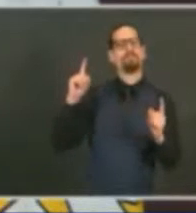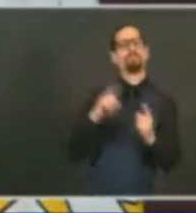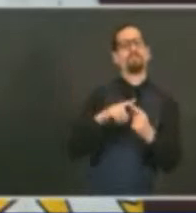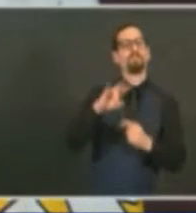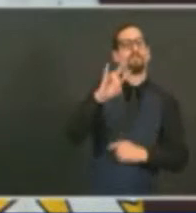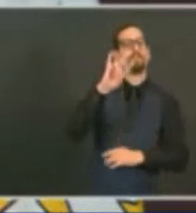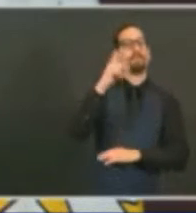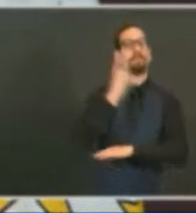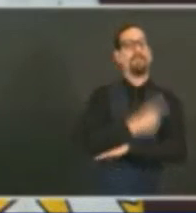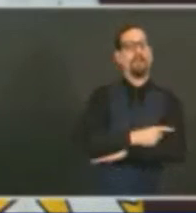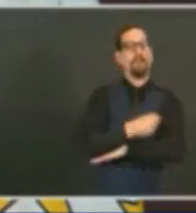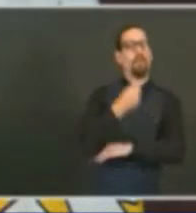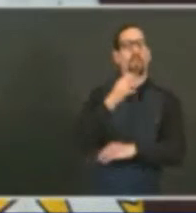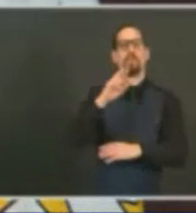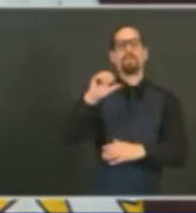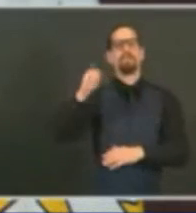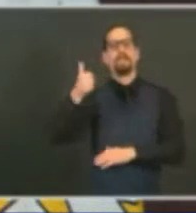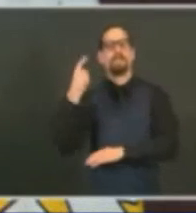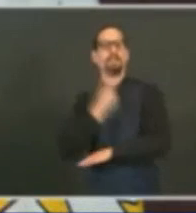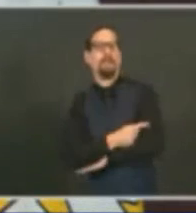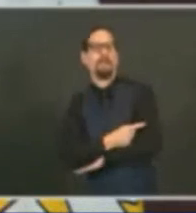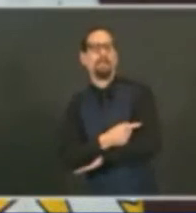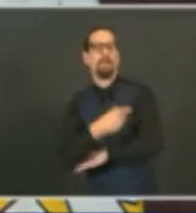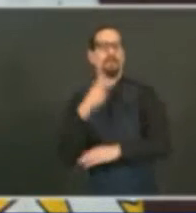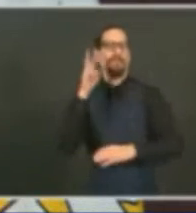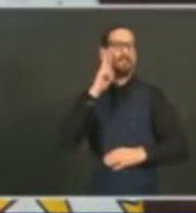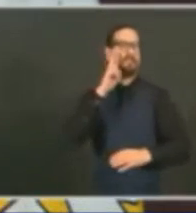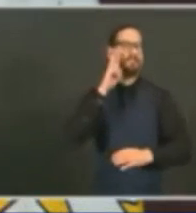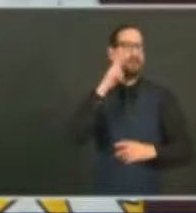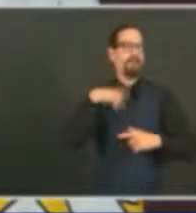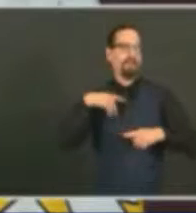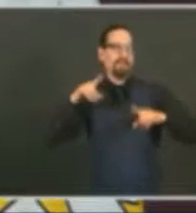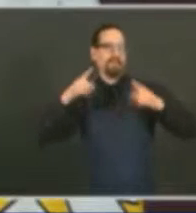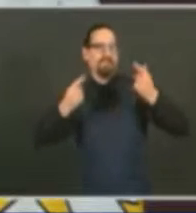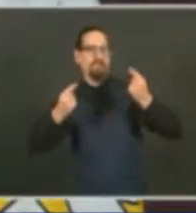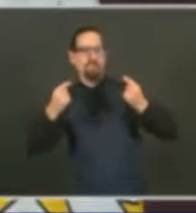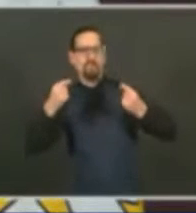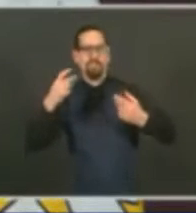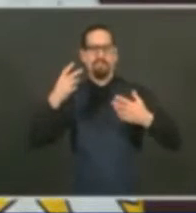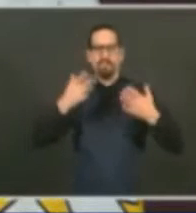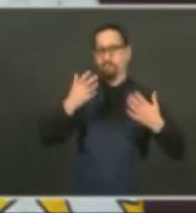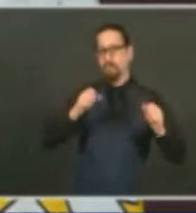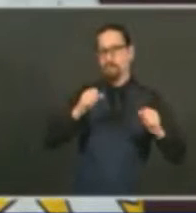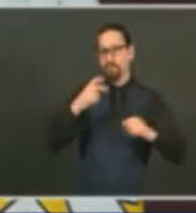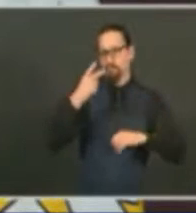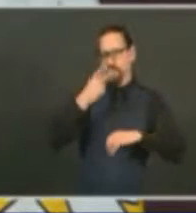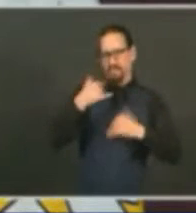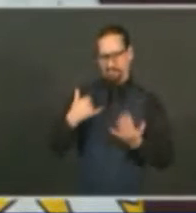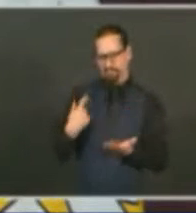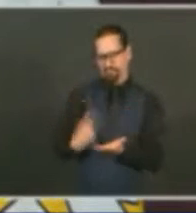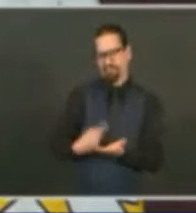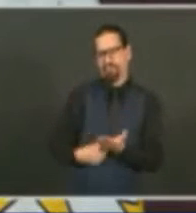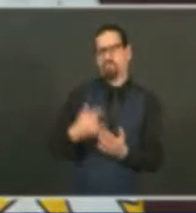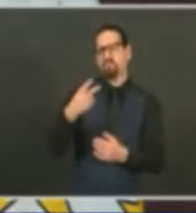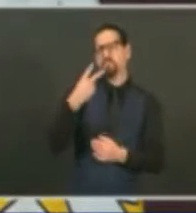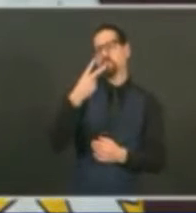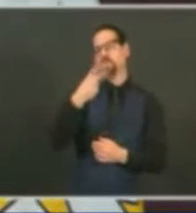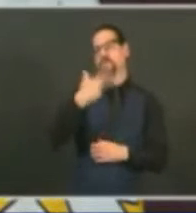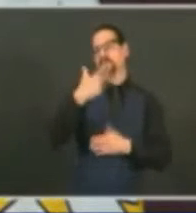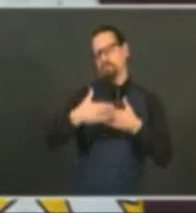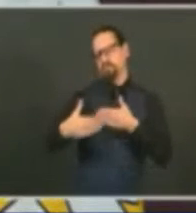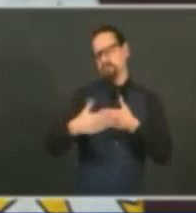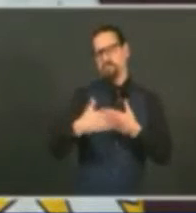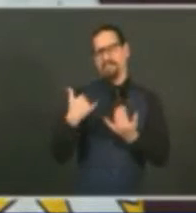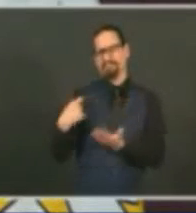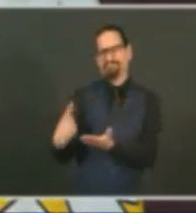10 days. So over the next few days, our team has already begun working on ways to apply this so that we can